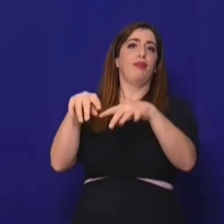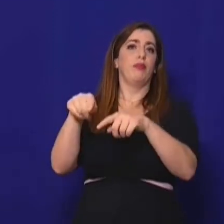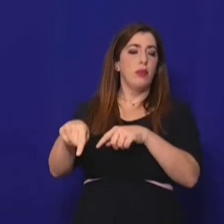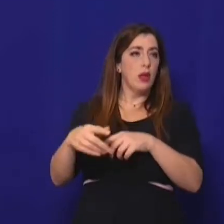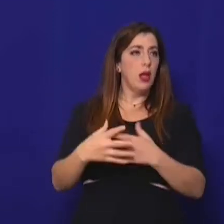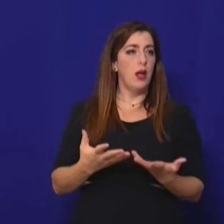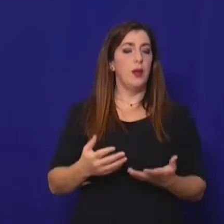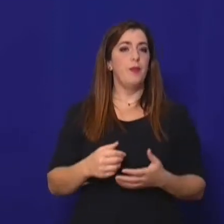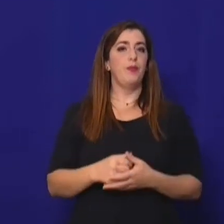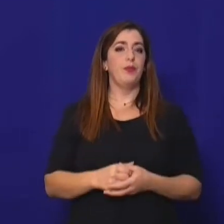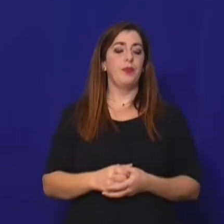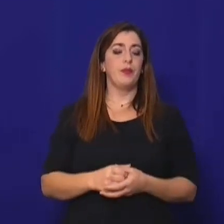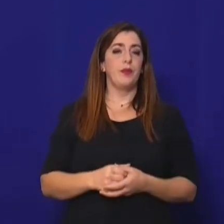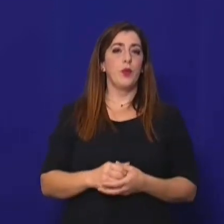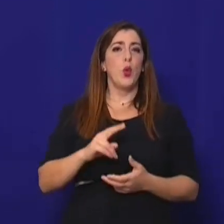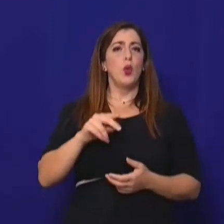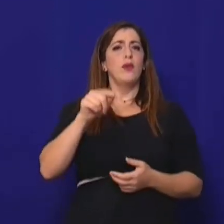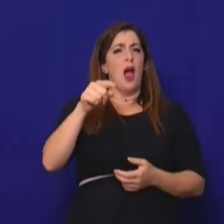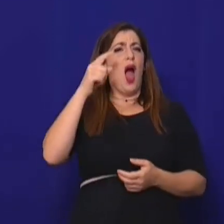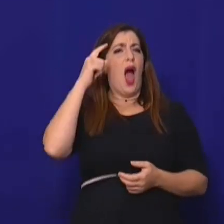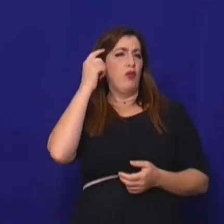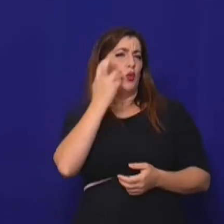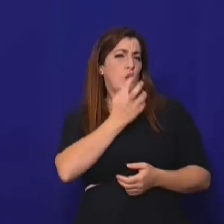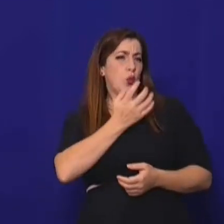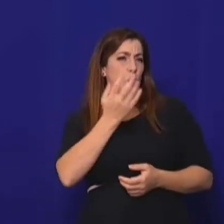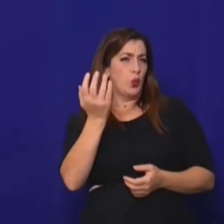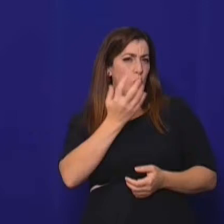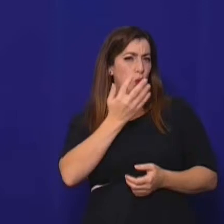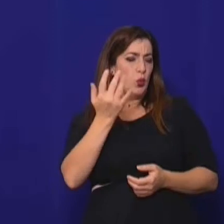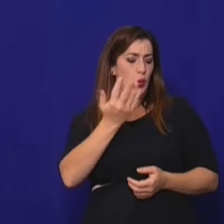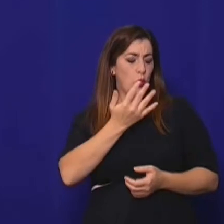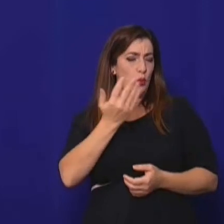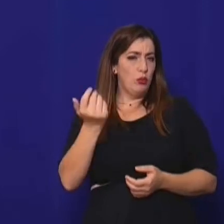Jekk għandekx ukoll figuri ta' kemm